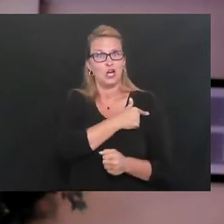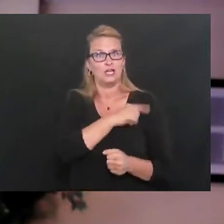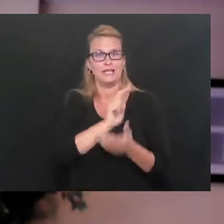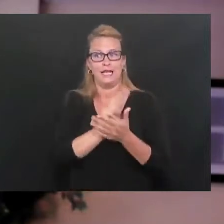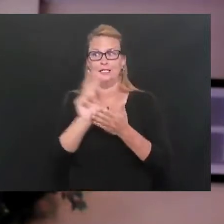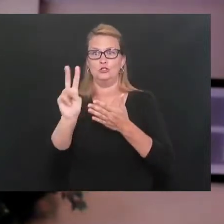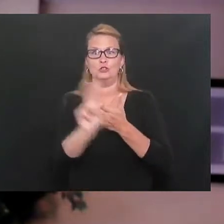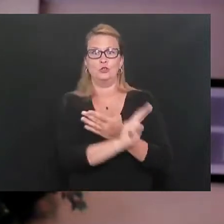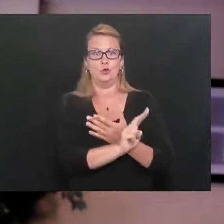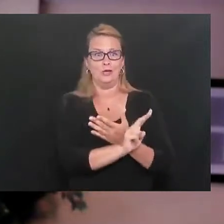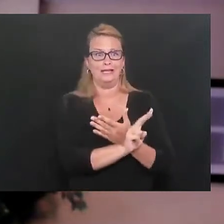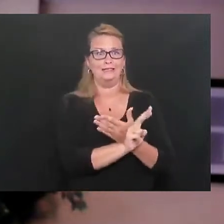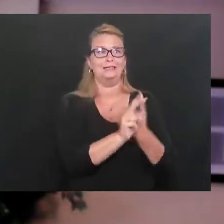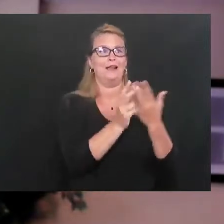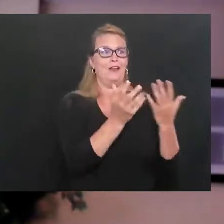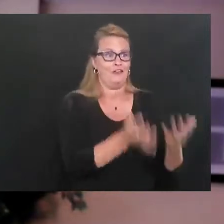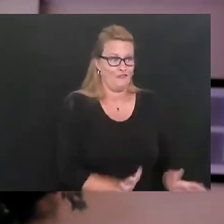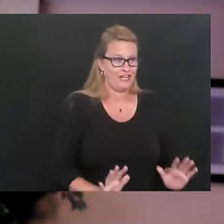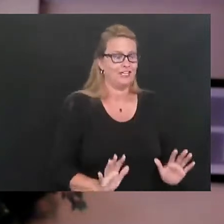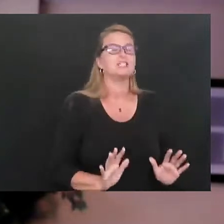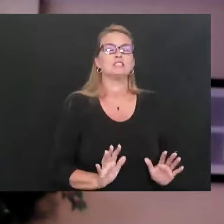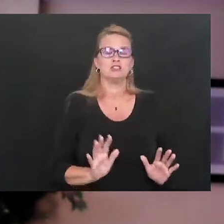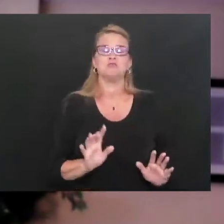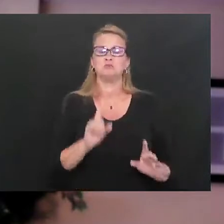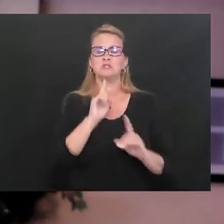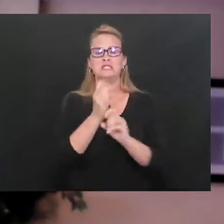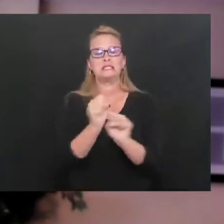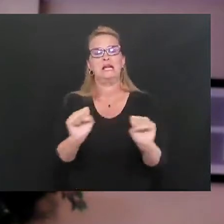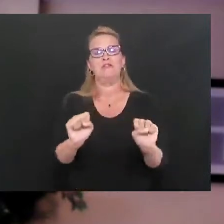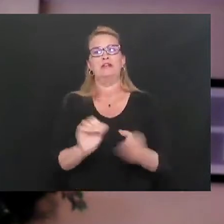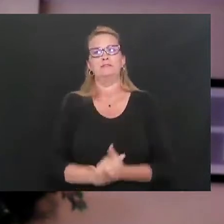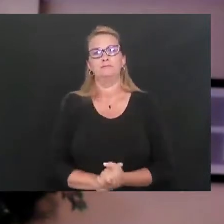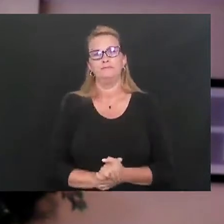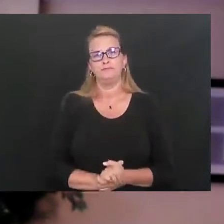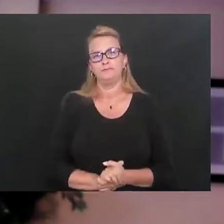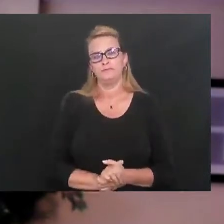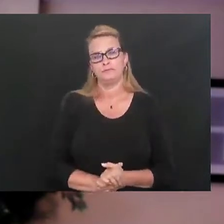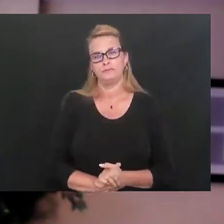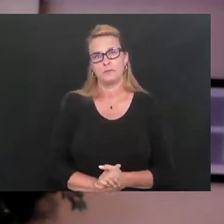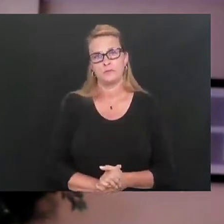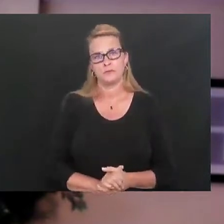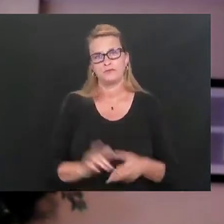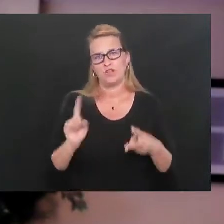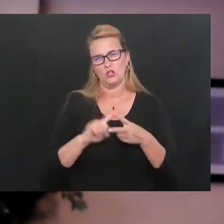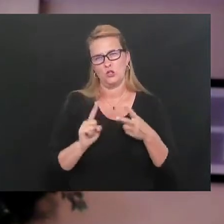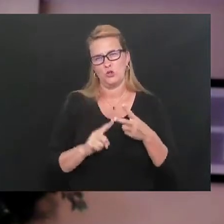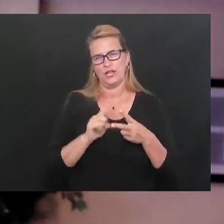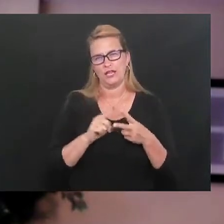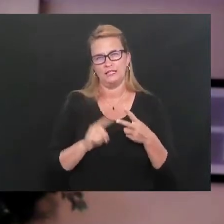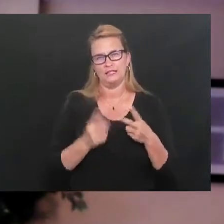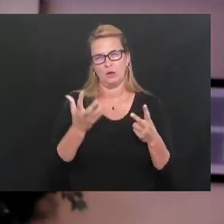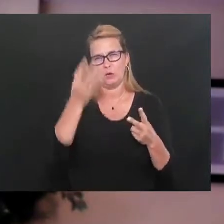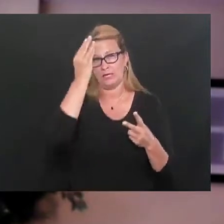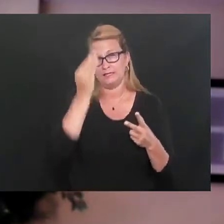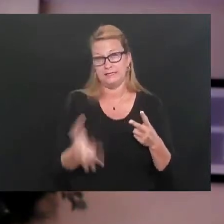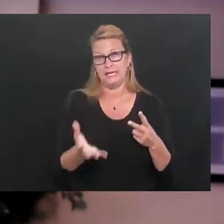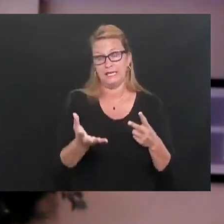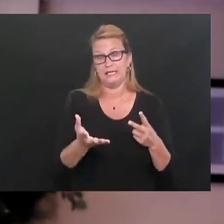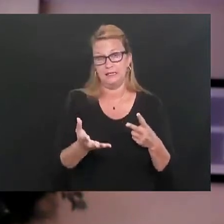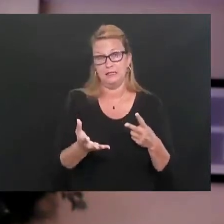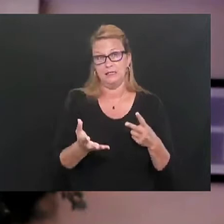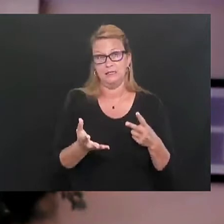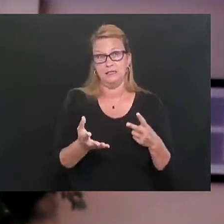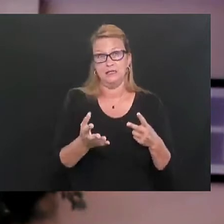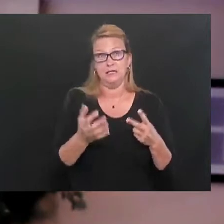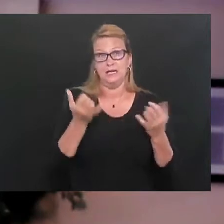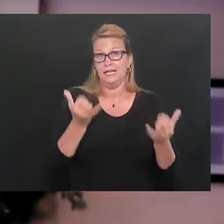dose to get the most protection. The only other 2 things I will say in data that's come out recently is